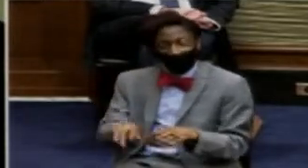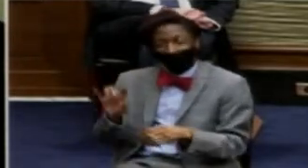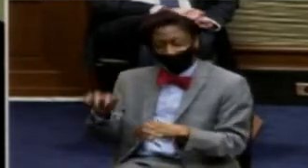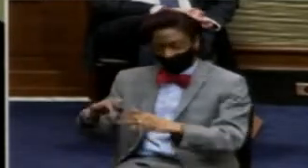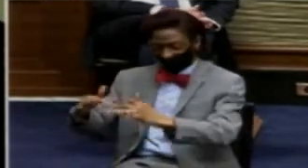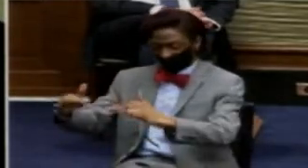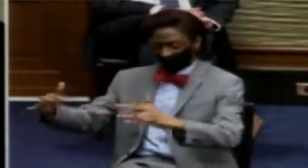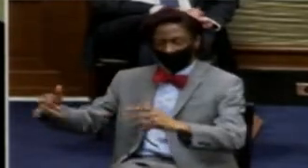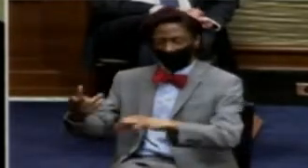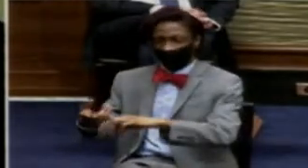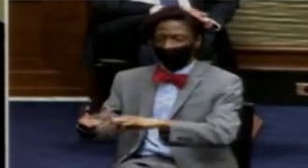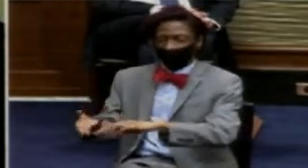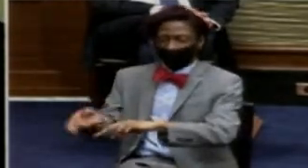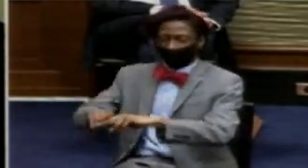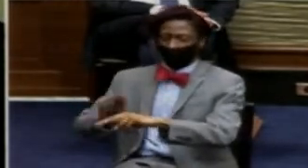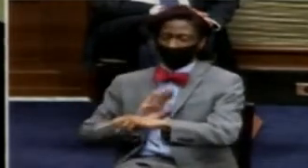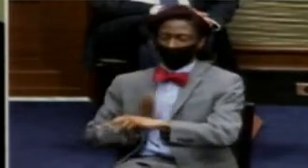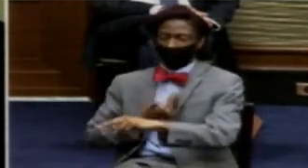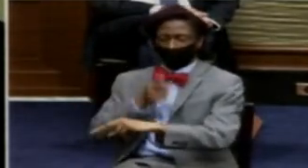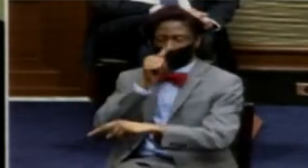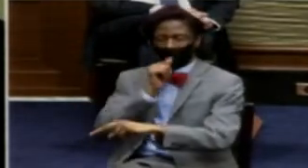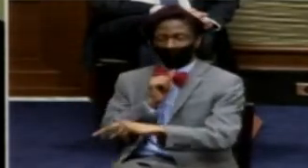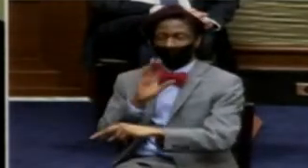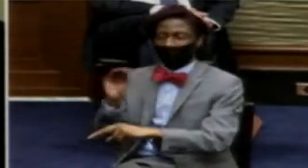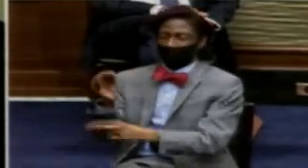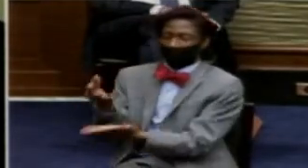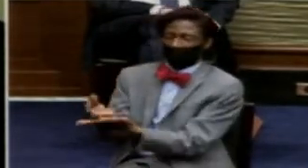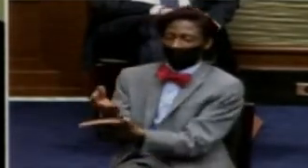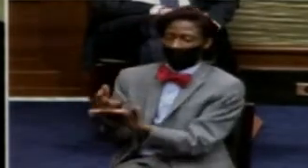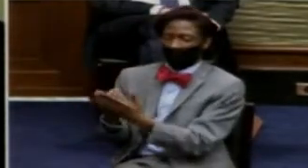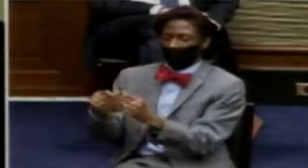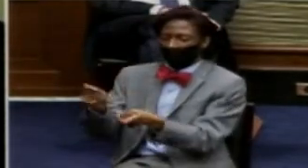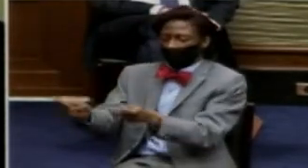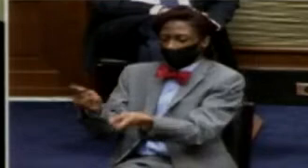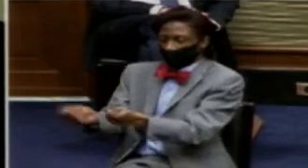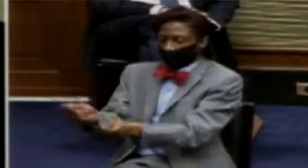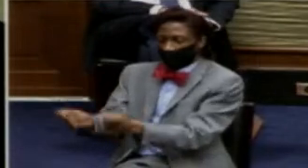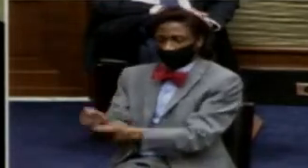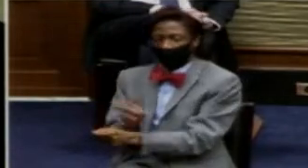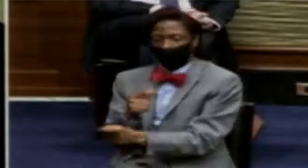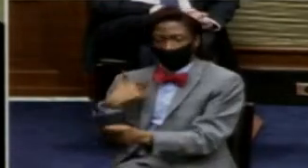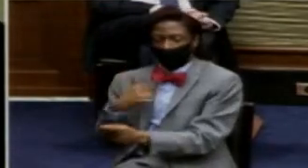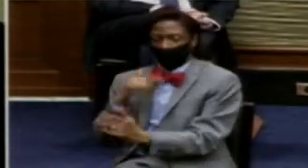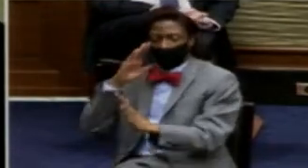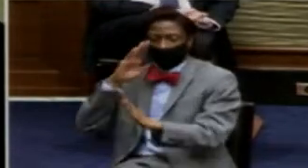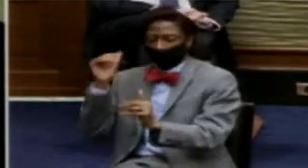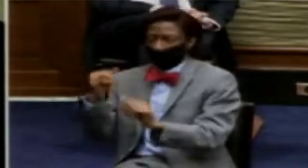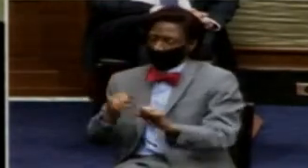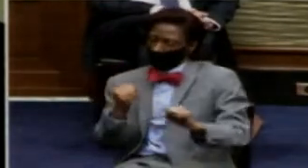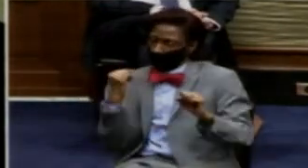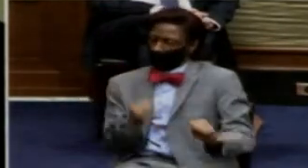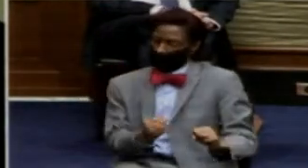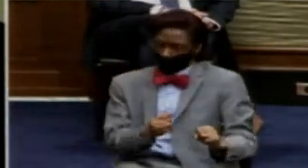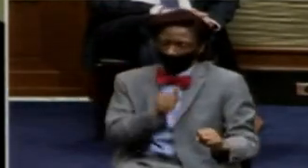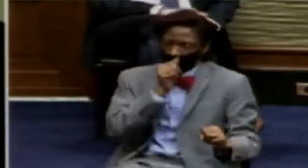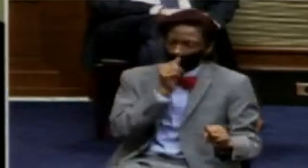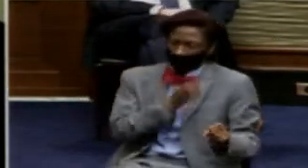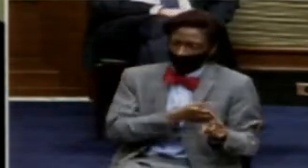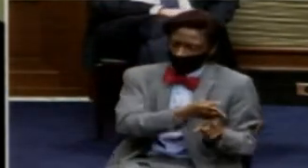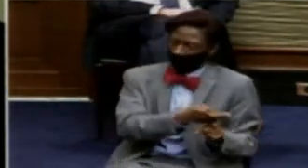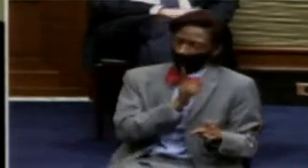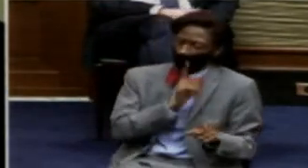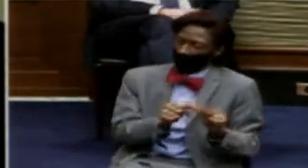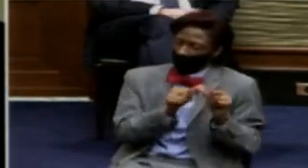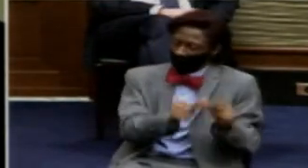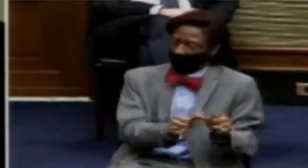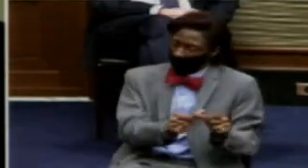increases our resilience and financial dexterity, and we expect that robust private sector growth will continue to anchor the district's